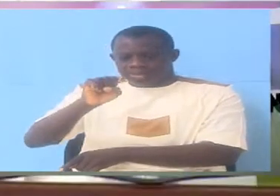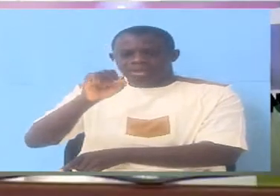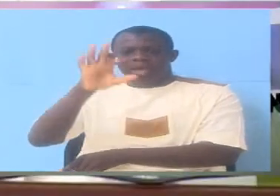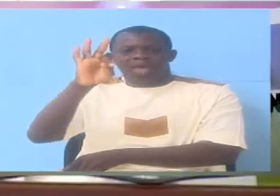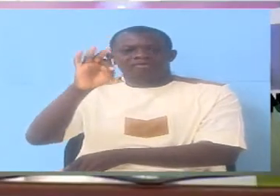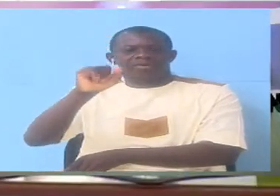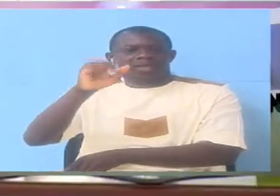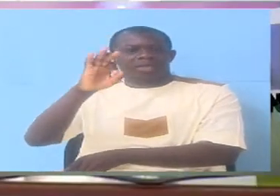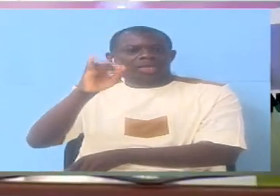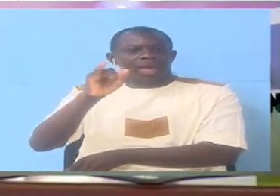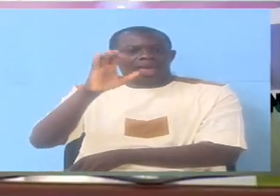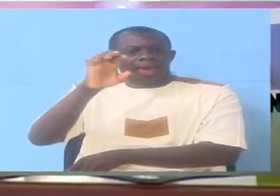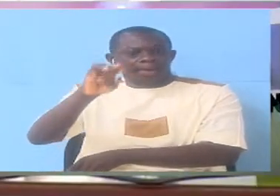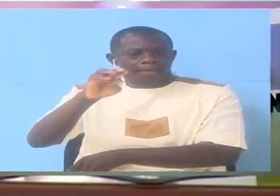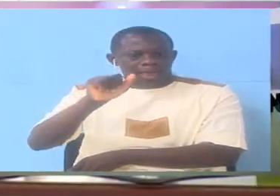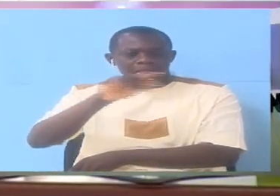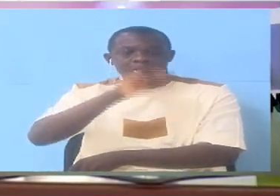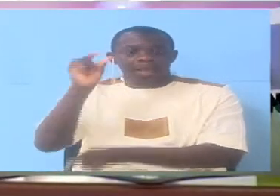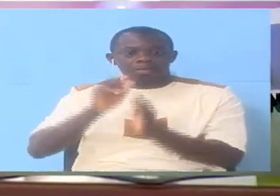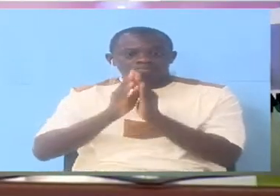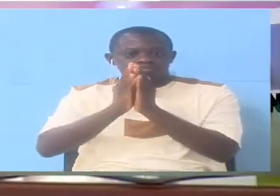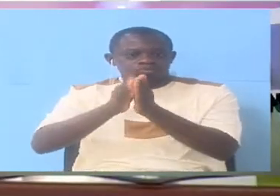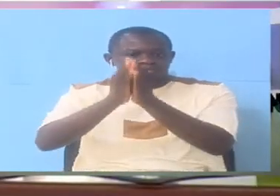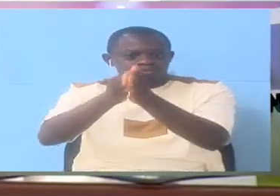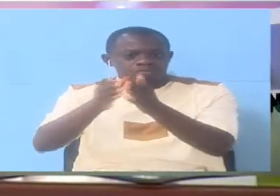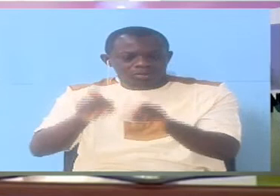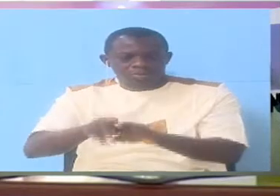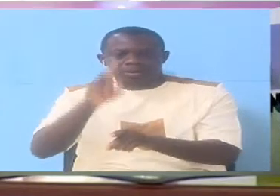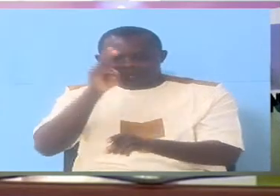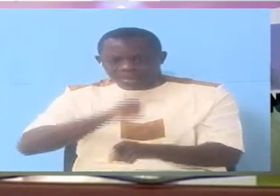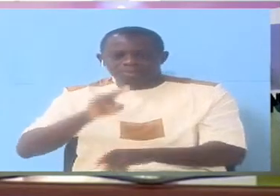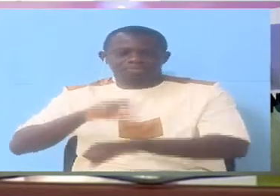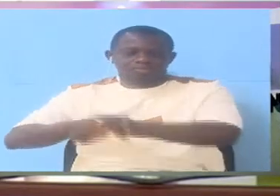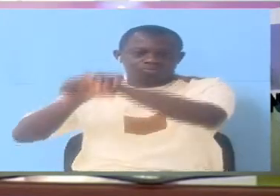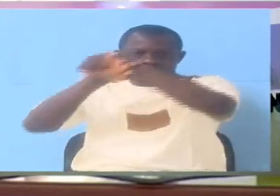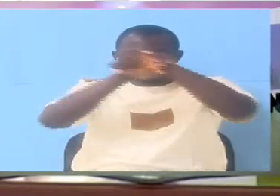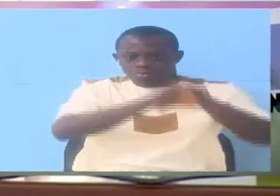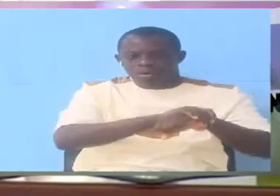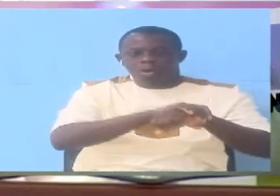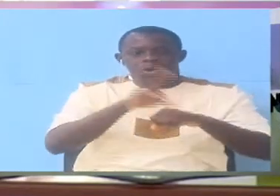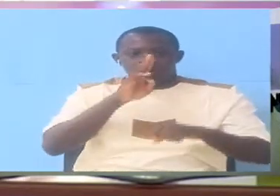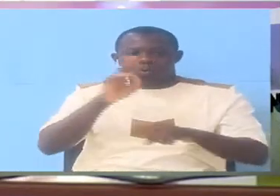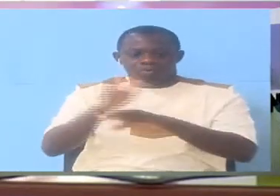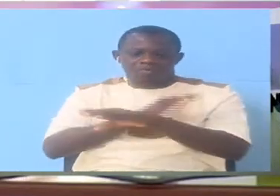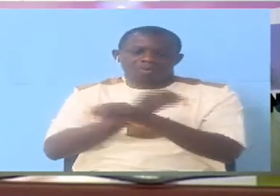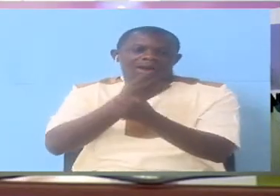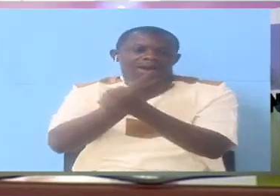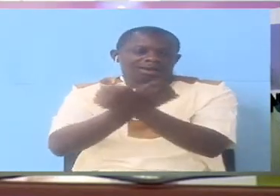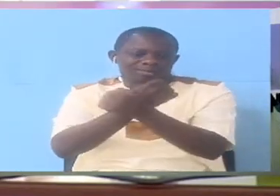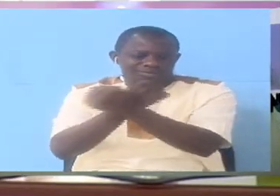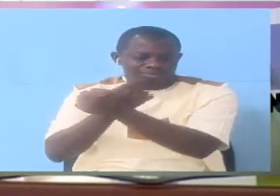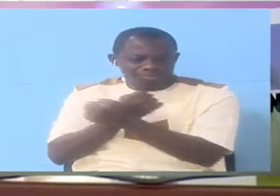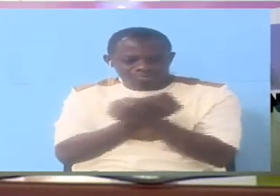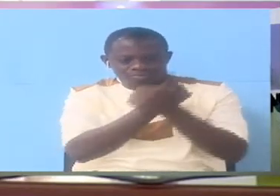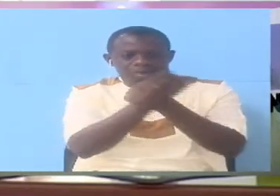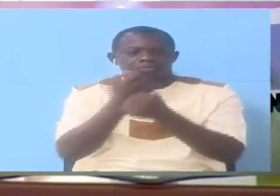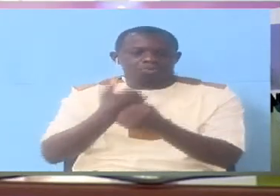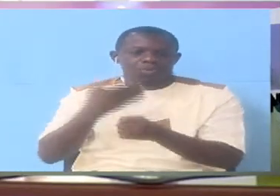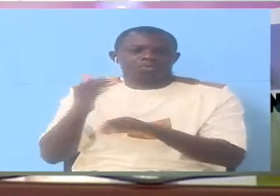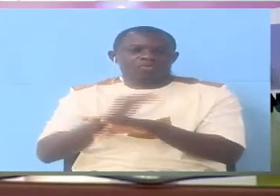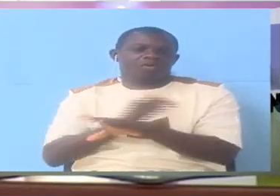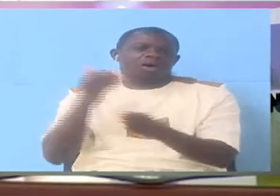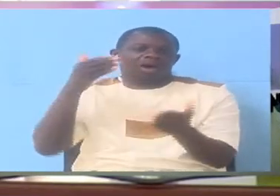bring those arrested. Jamono boobu nag nga xam ne moo jiite ñooñu fekk nañ sax moom mu dal di nangutoo ba